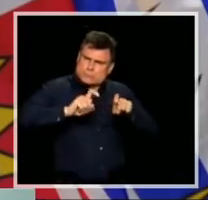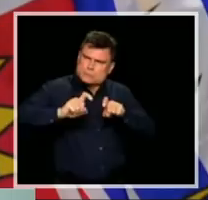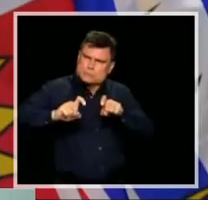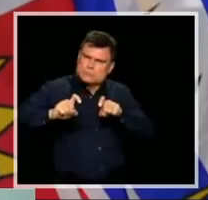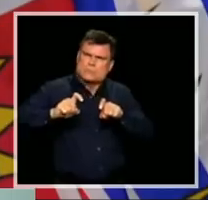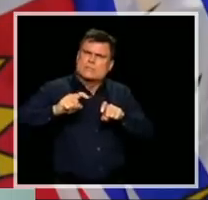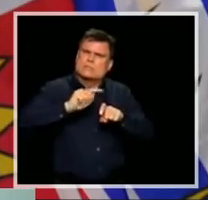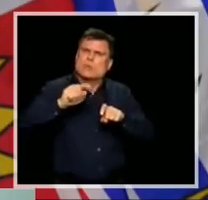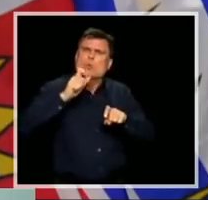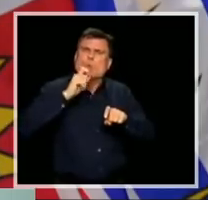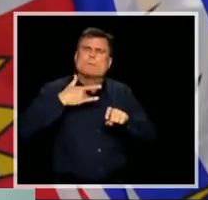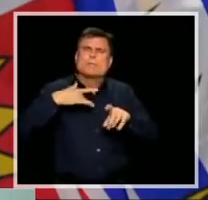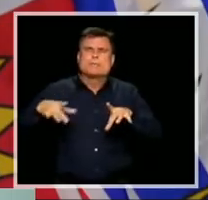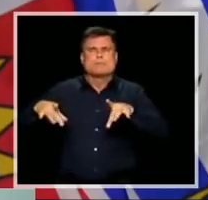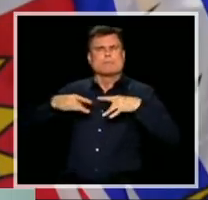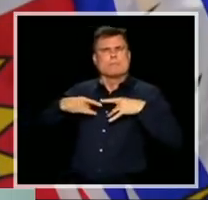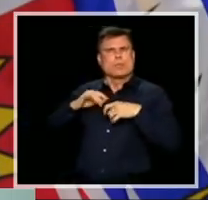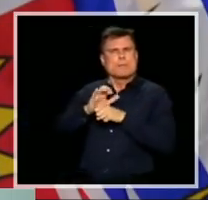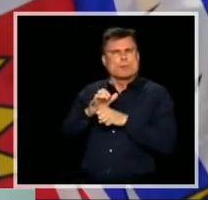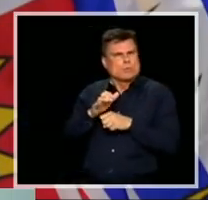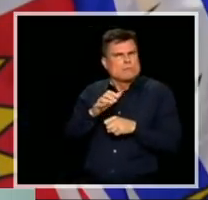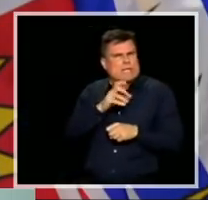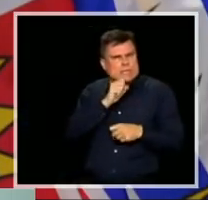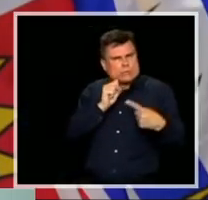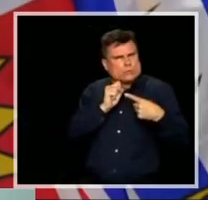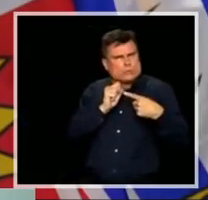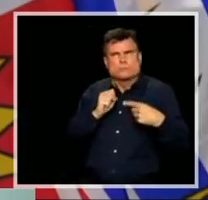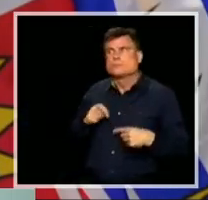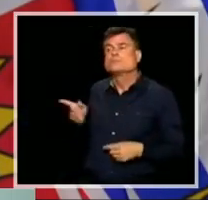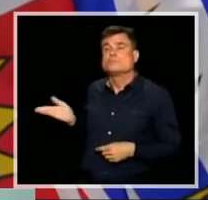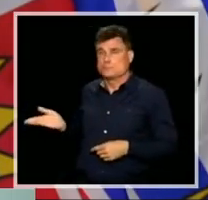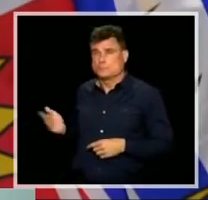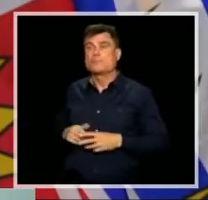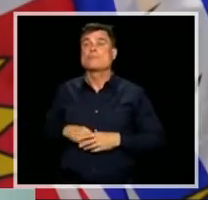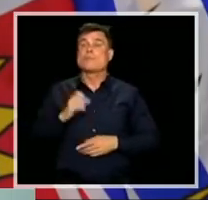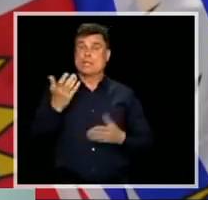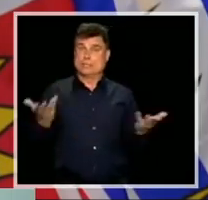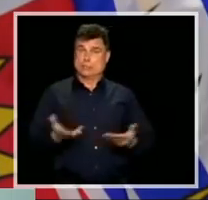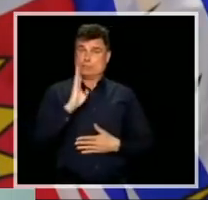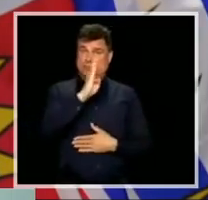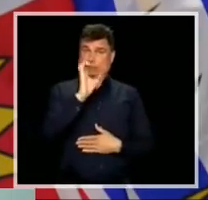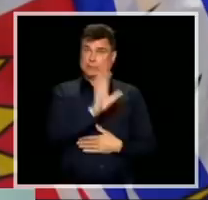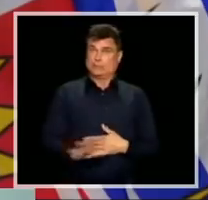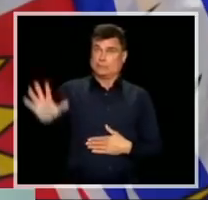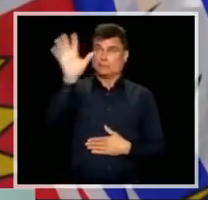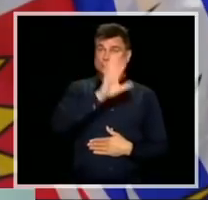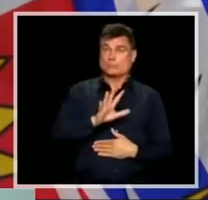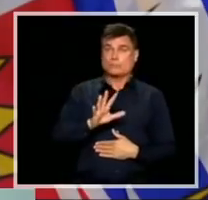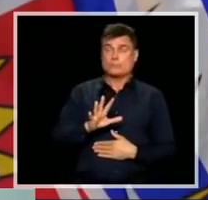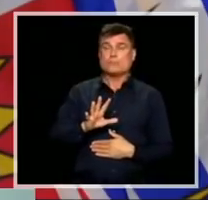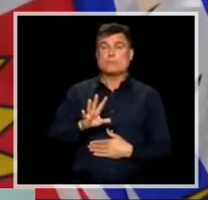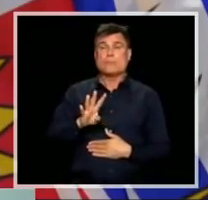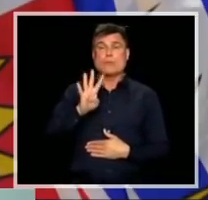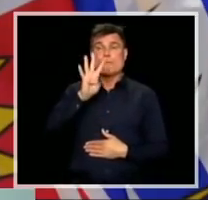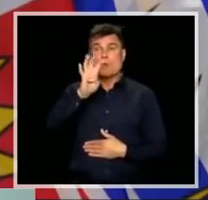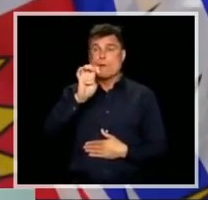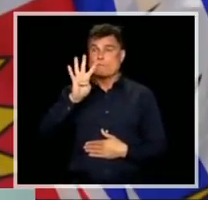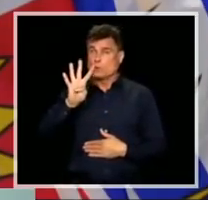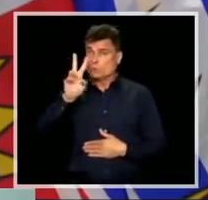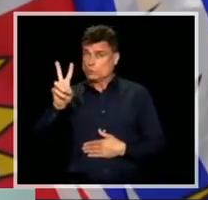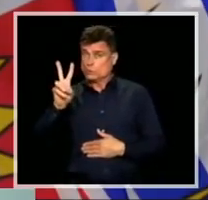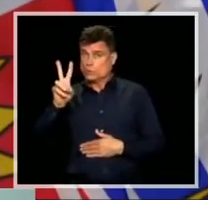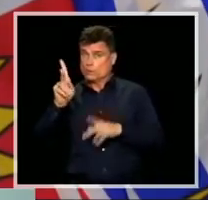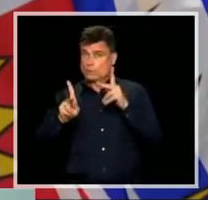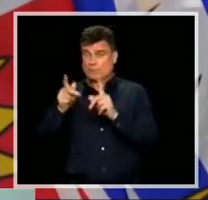very similar thing. So it depends on where the people are picking up their infections, what age group we're going to see. So